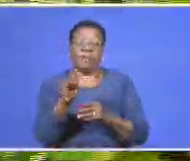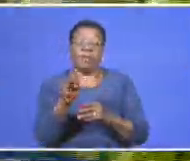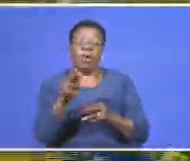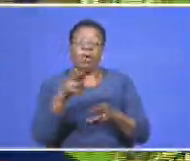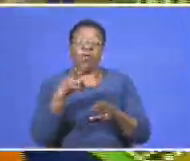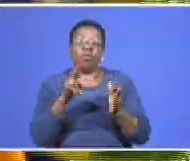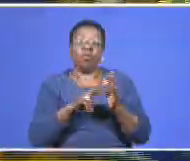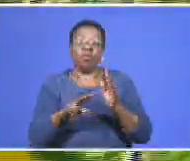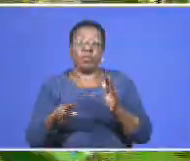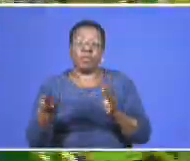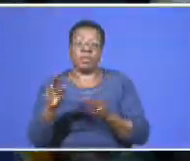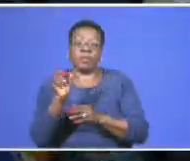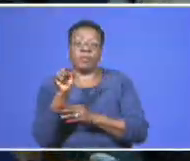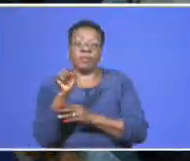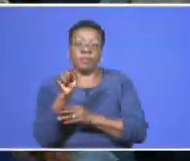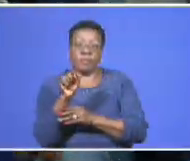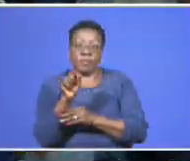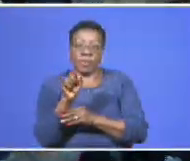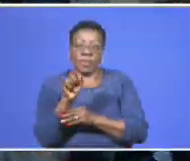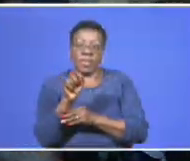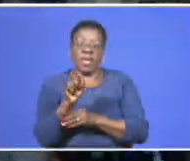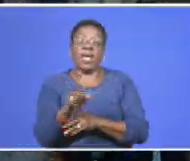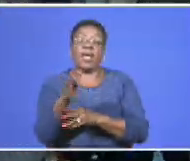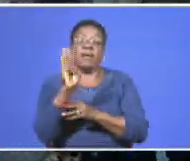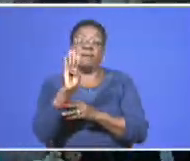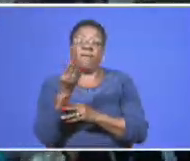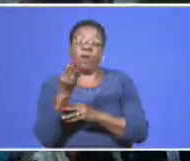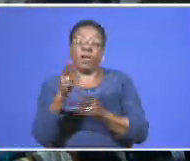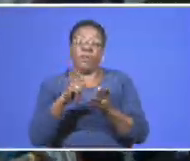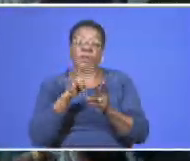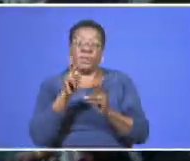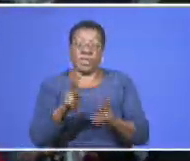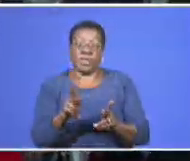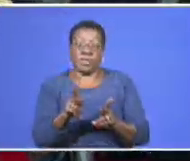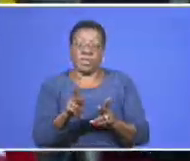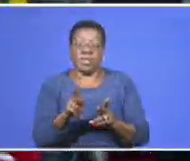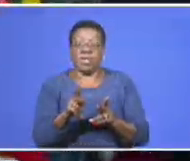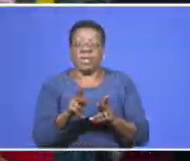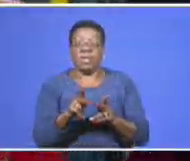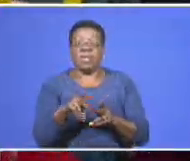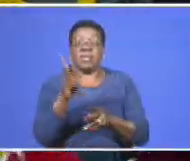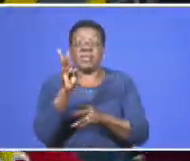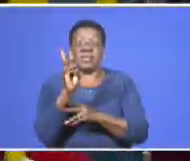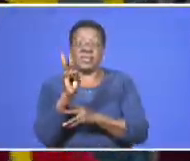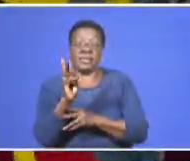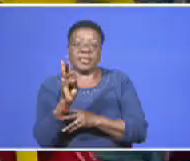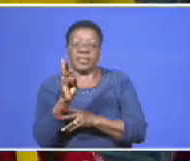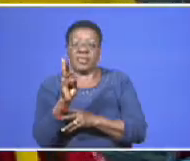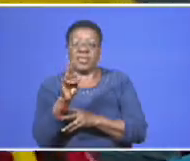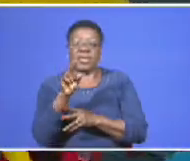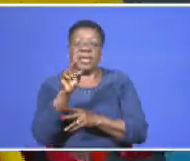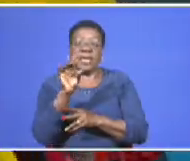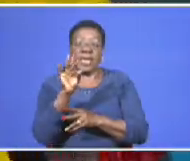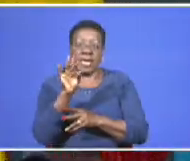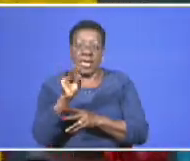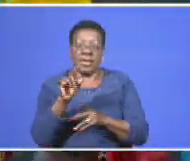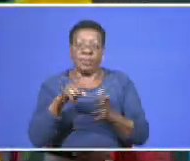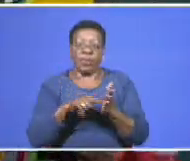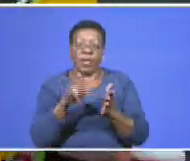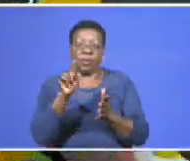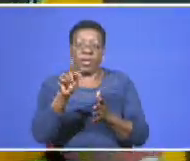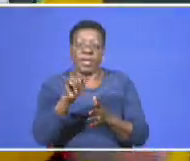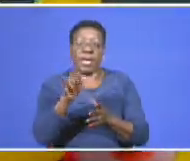Roots. In fourth position, with a score of 68.19,